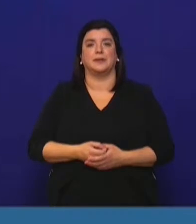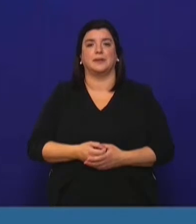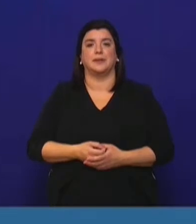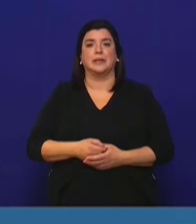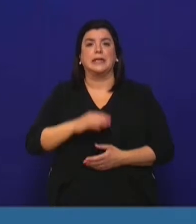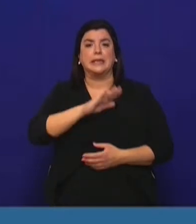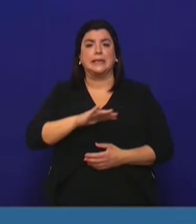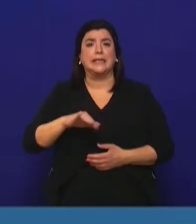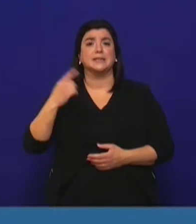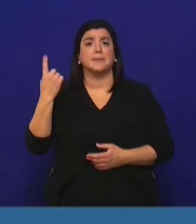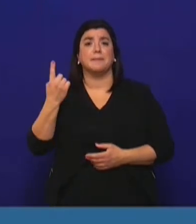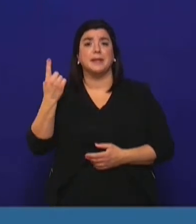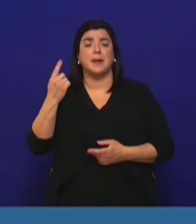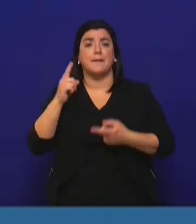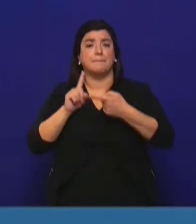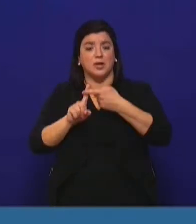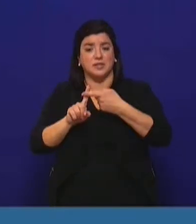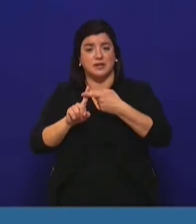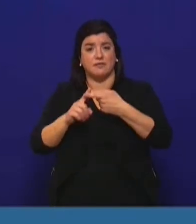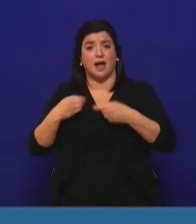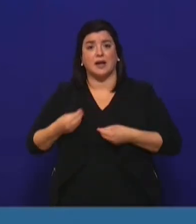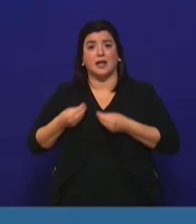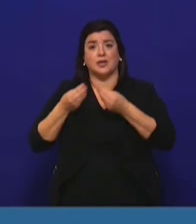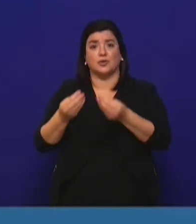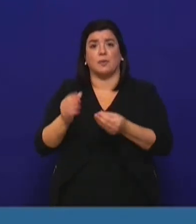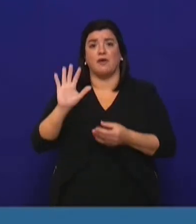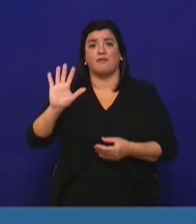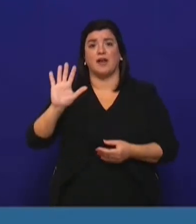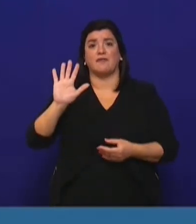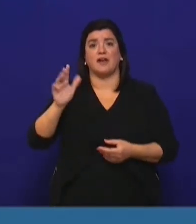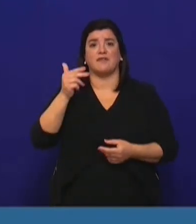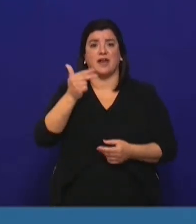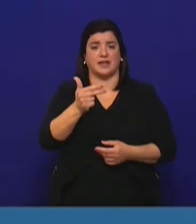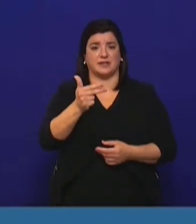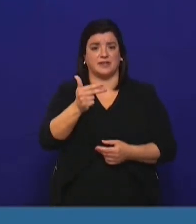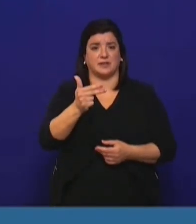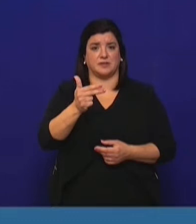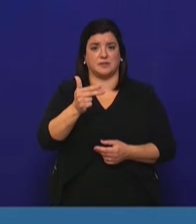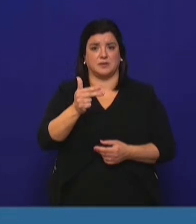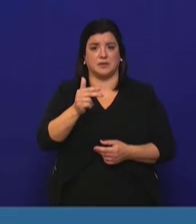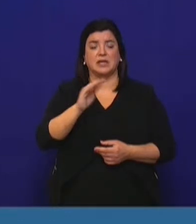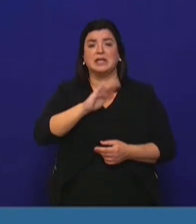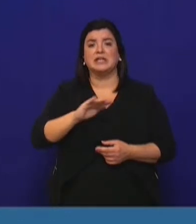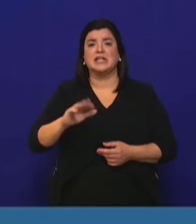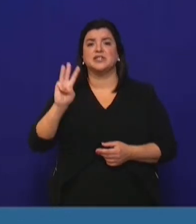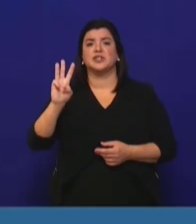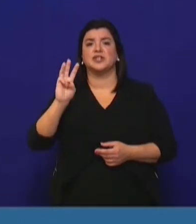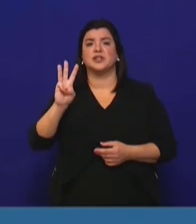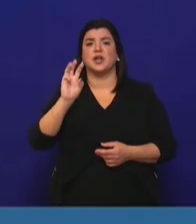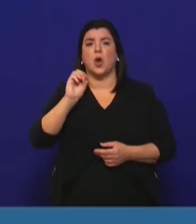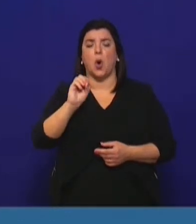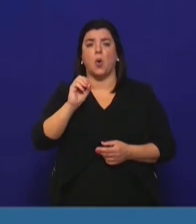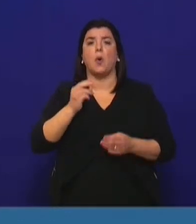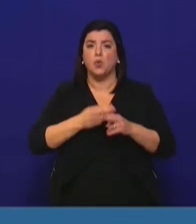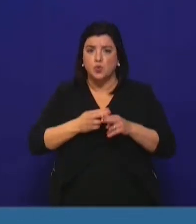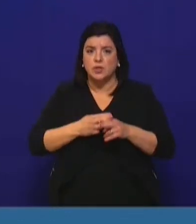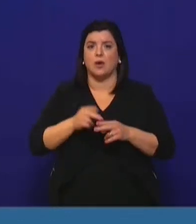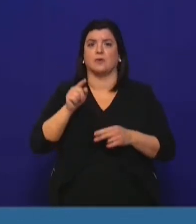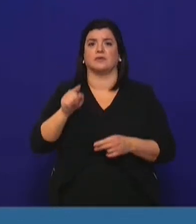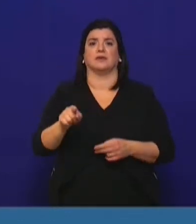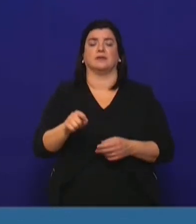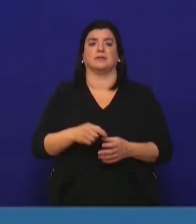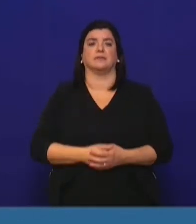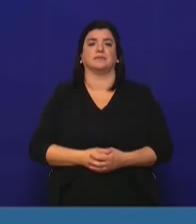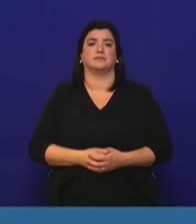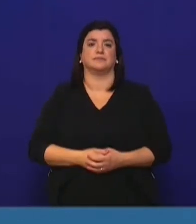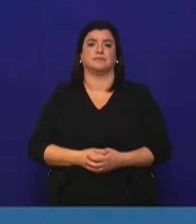tajnihom il-code lil 558 u minn dawn daħlu il-code 330. Fil-fatt kien hemm 1,488 li qalulna